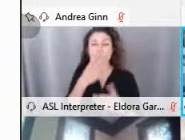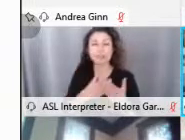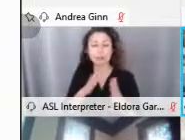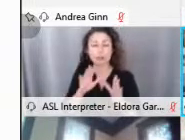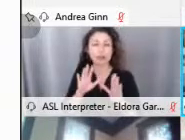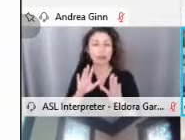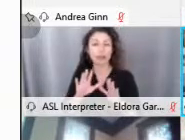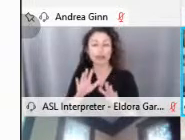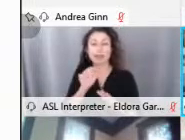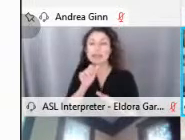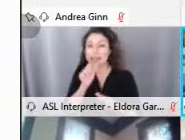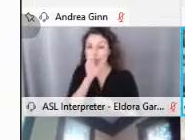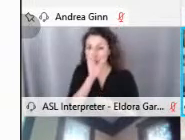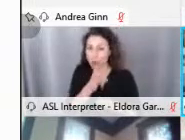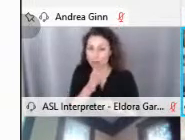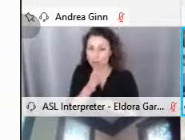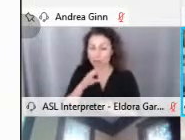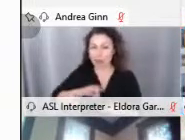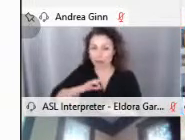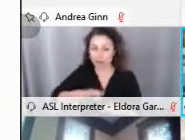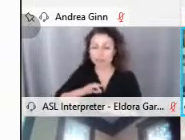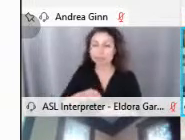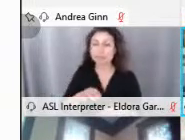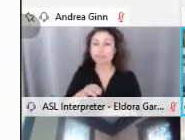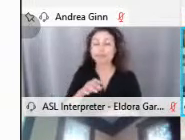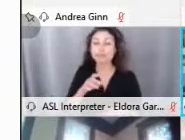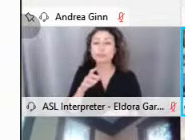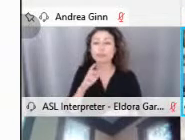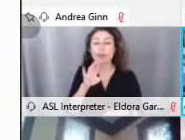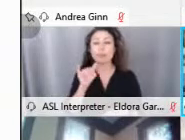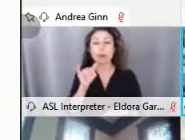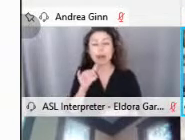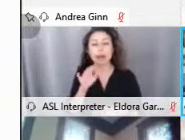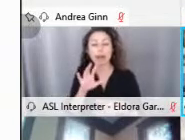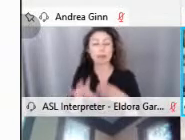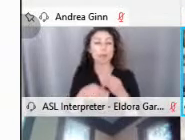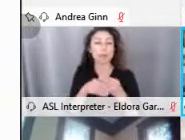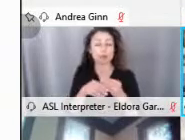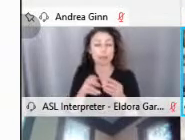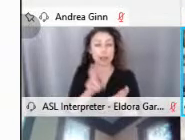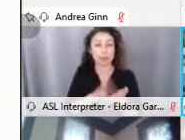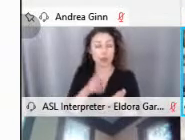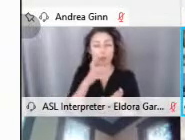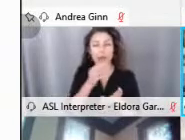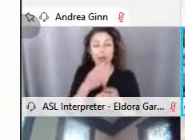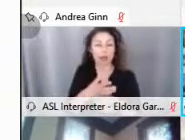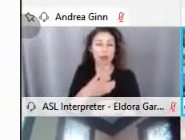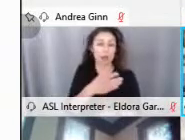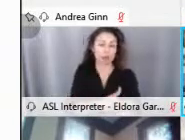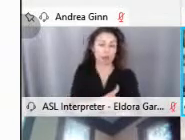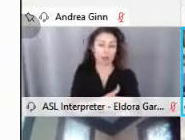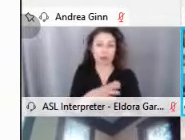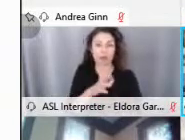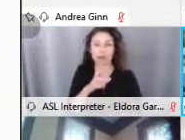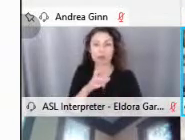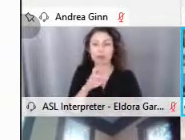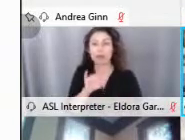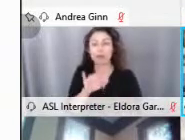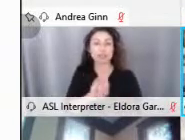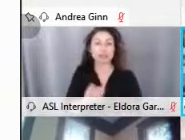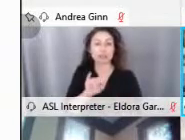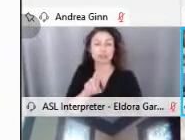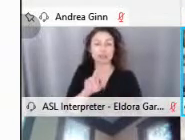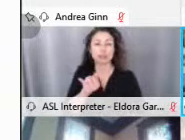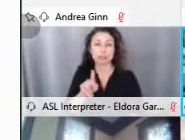great indirect benefits by boosting enrollment and improving the insurance risk pool. And so